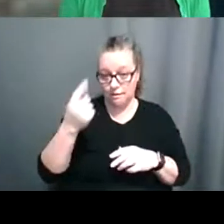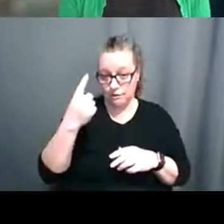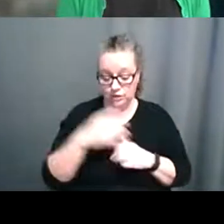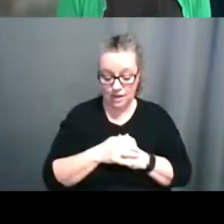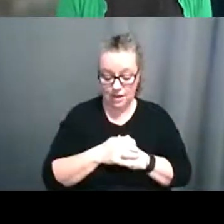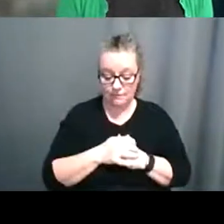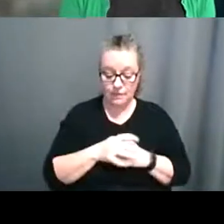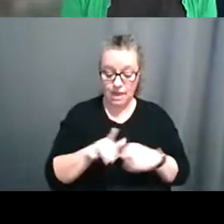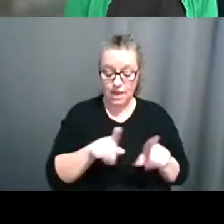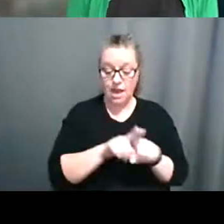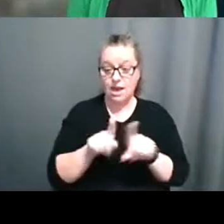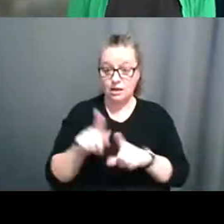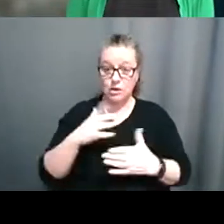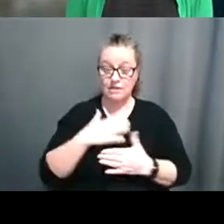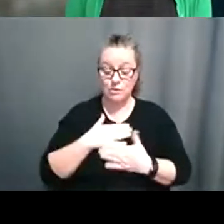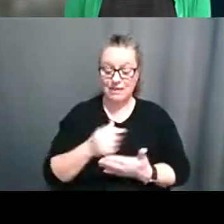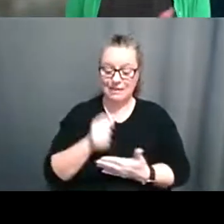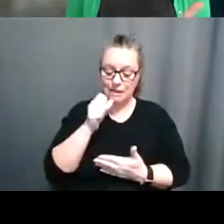also have to admit it's not my favorite.